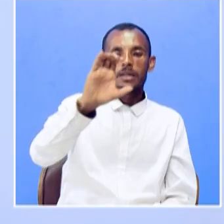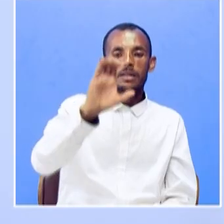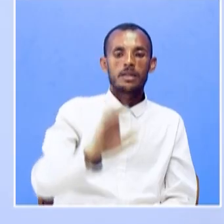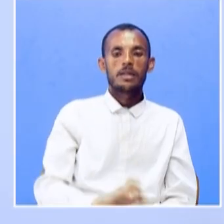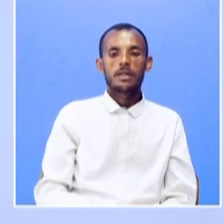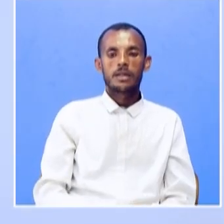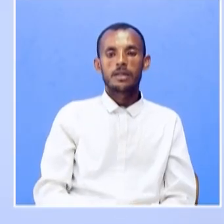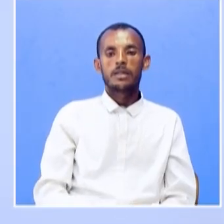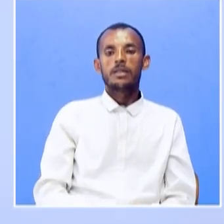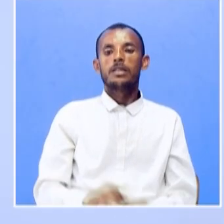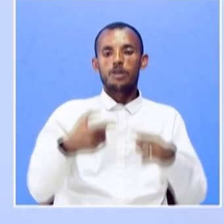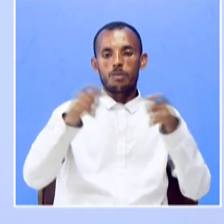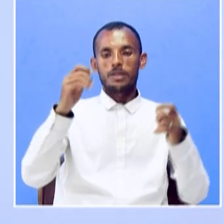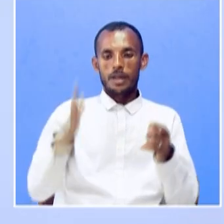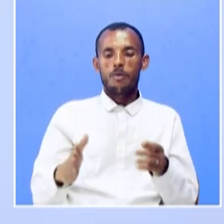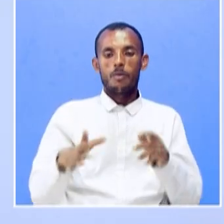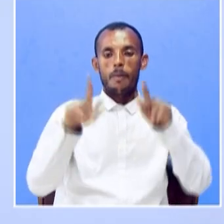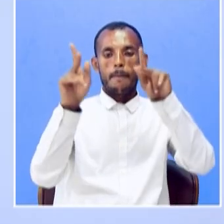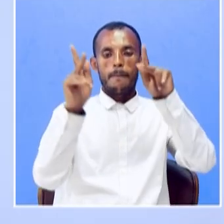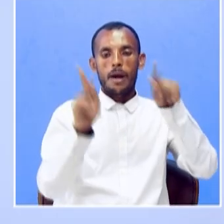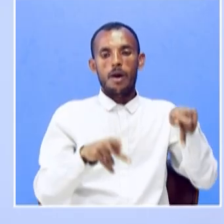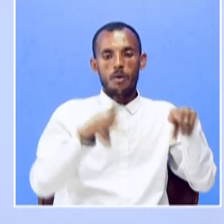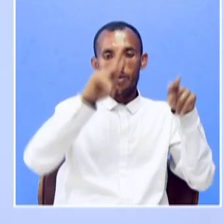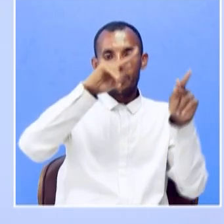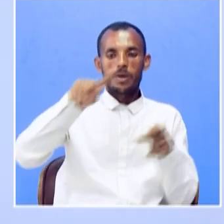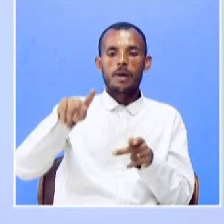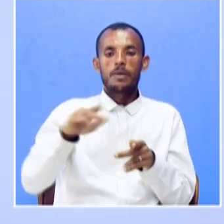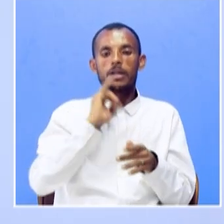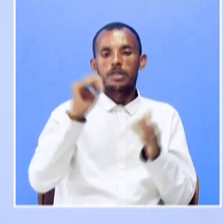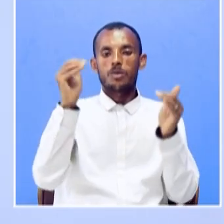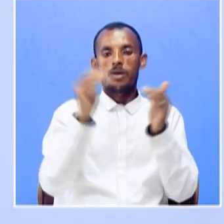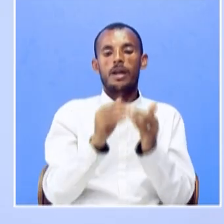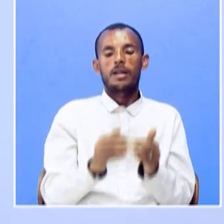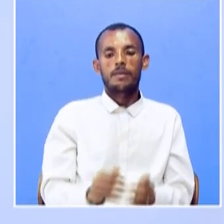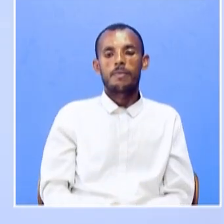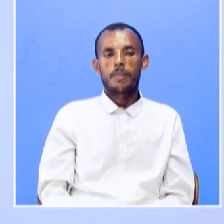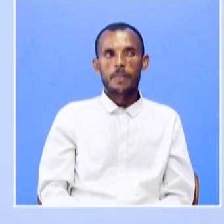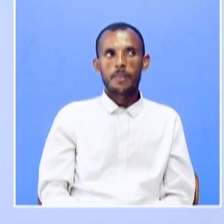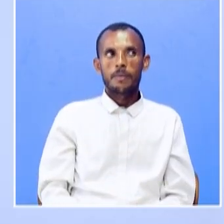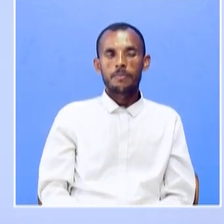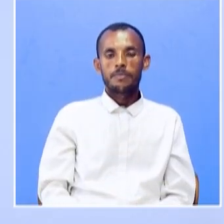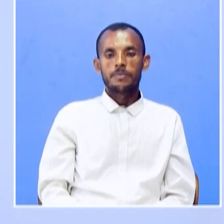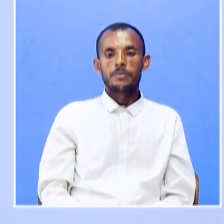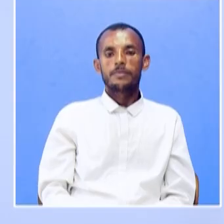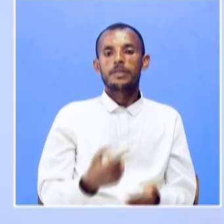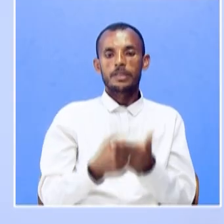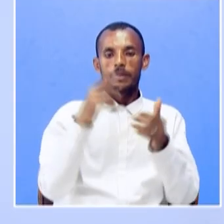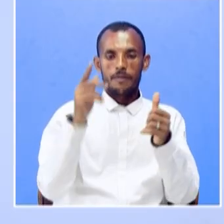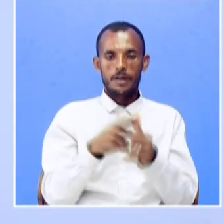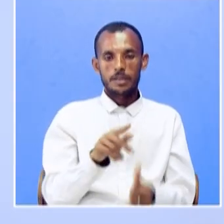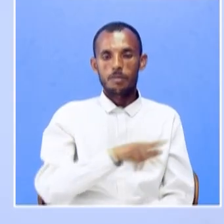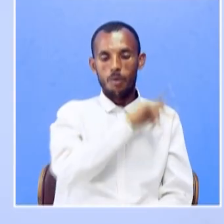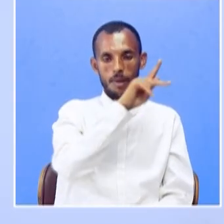So the opposite sides of a parallelogram are congruent or equal lengths. This is the first